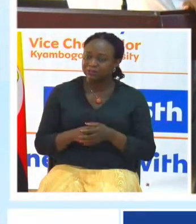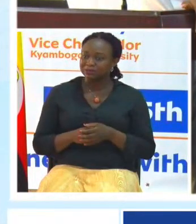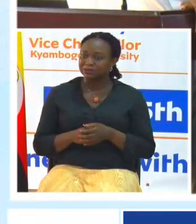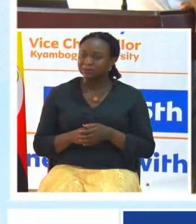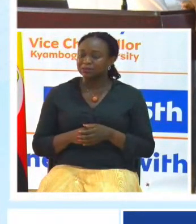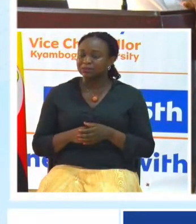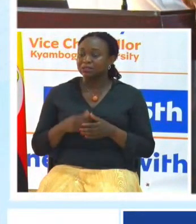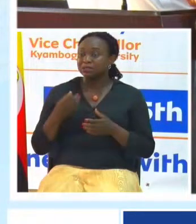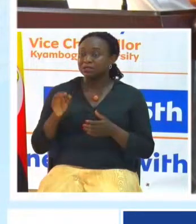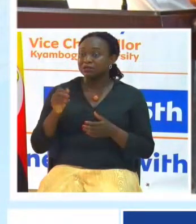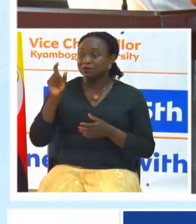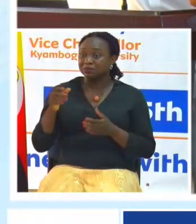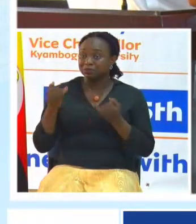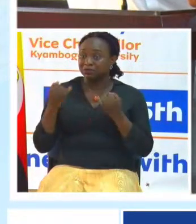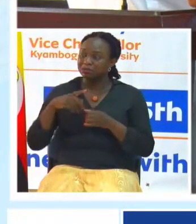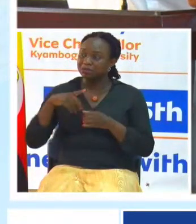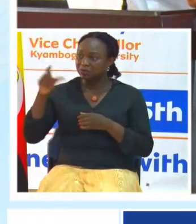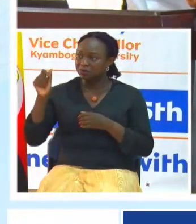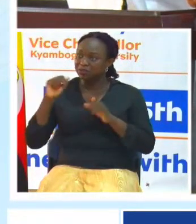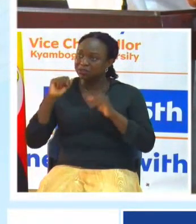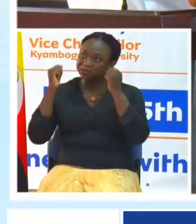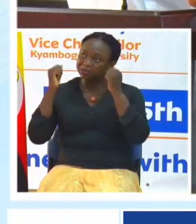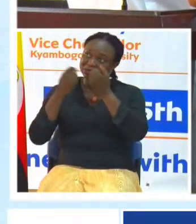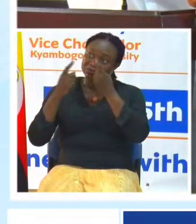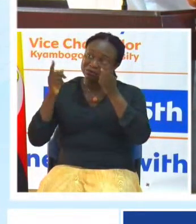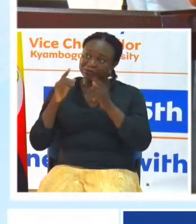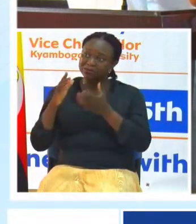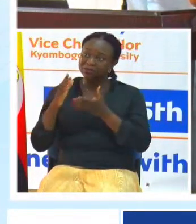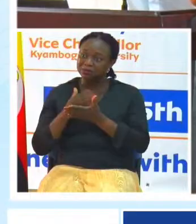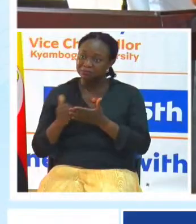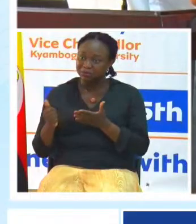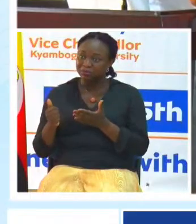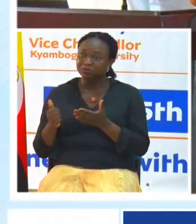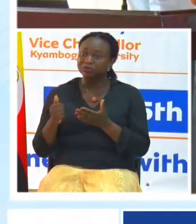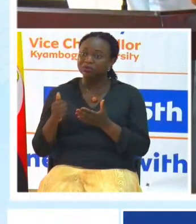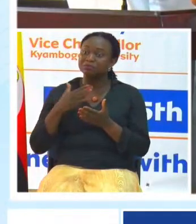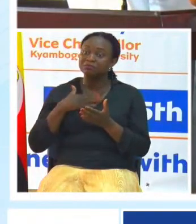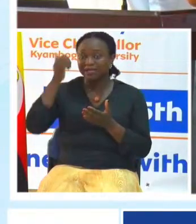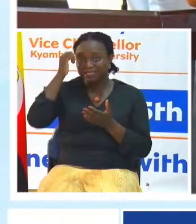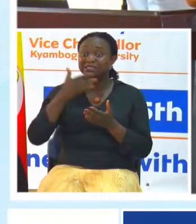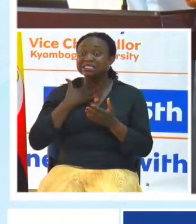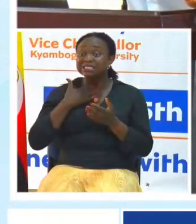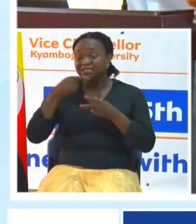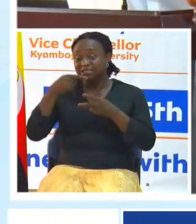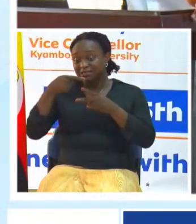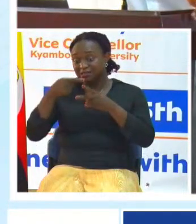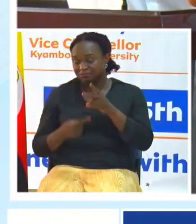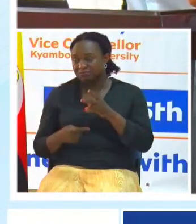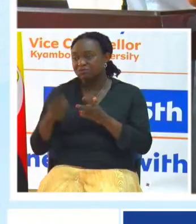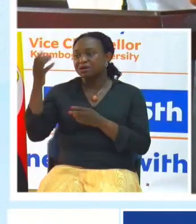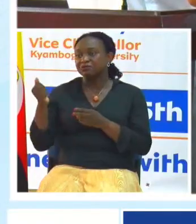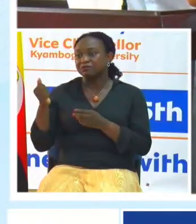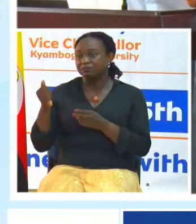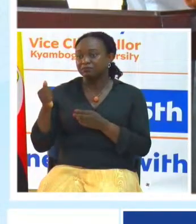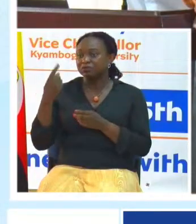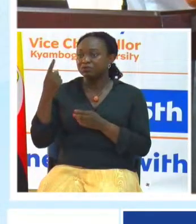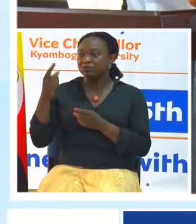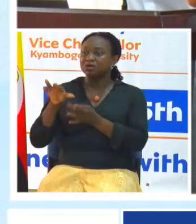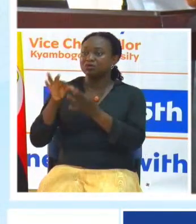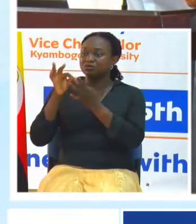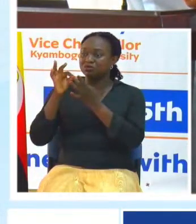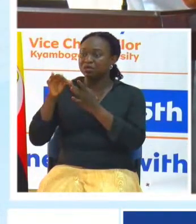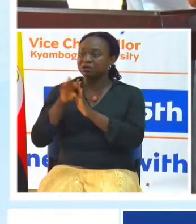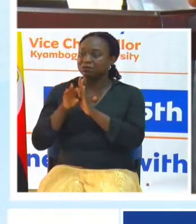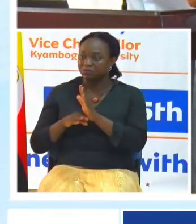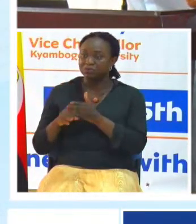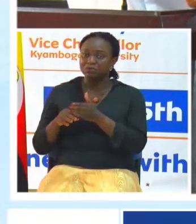me, I went to Kyambogo University because it met my academic needs, since it had one of the unique programs that I couldn't find